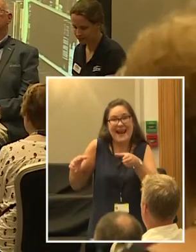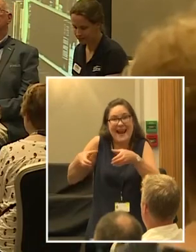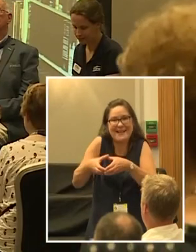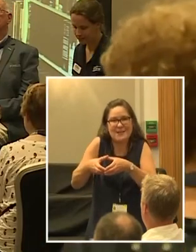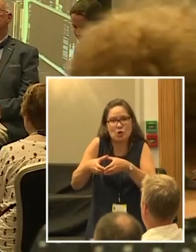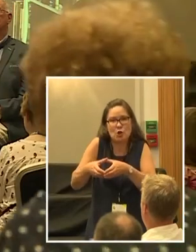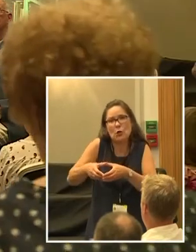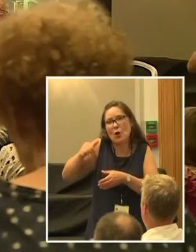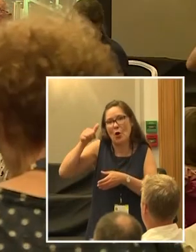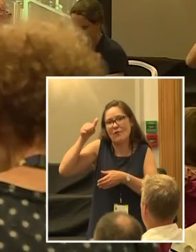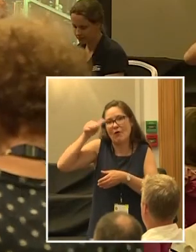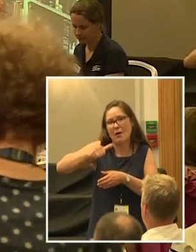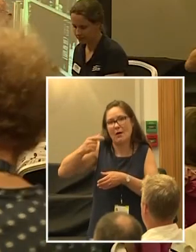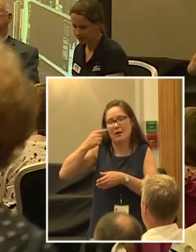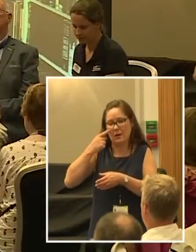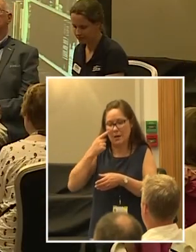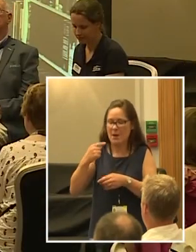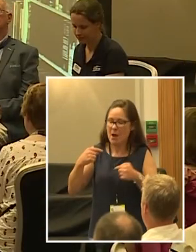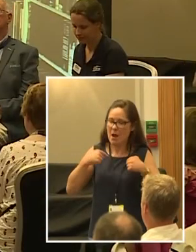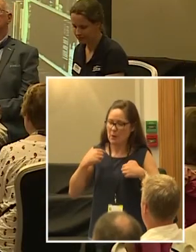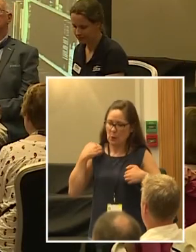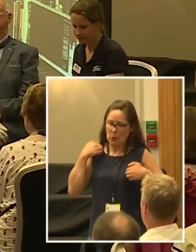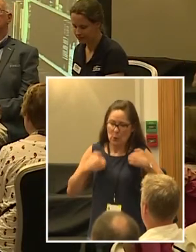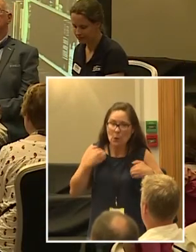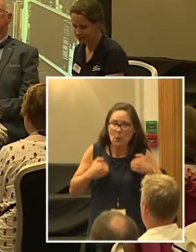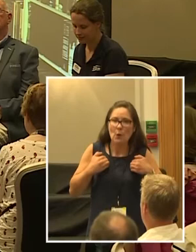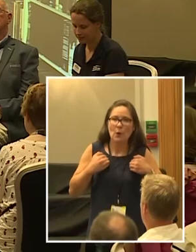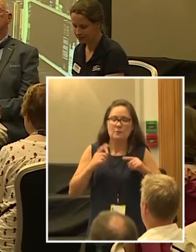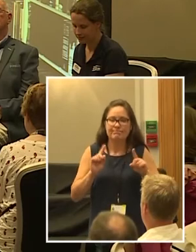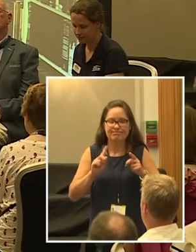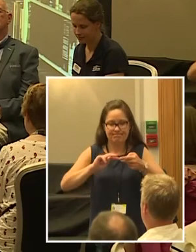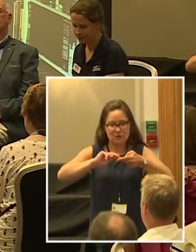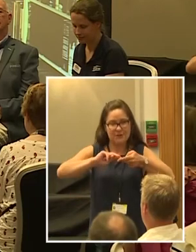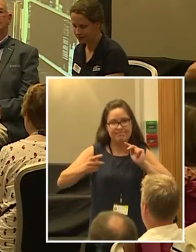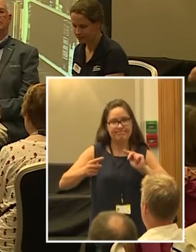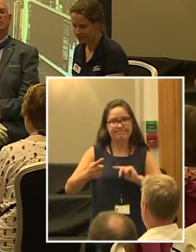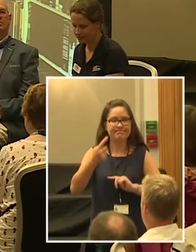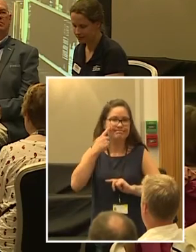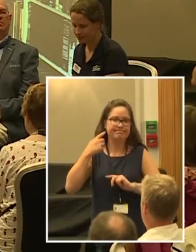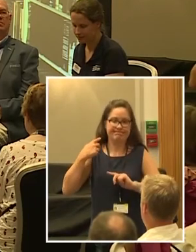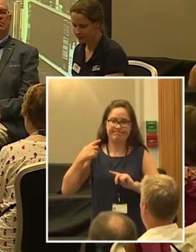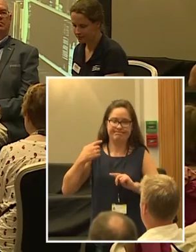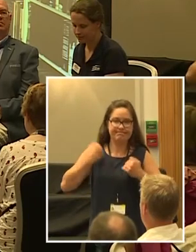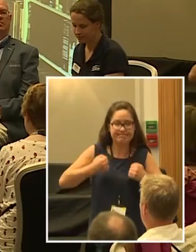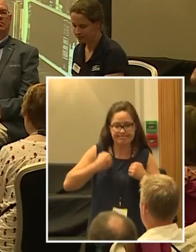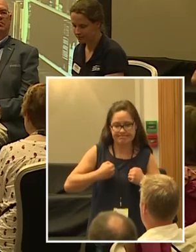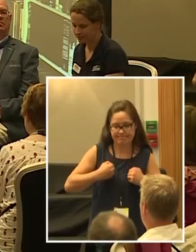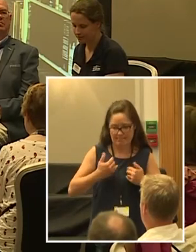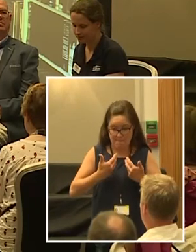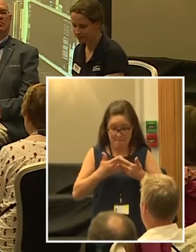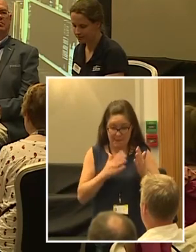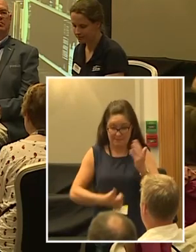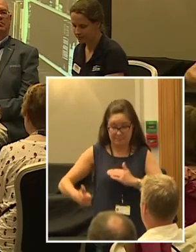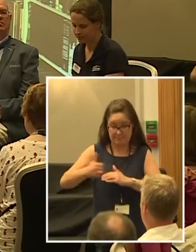a profound interest in genetic eye disease, and again co-founded a company in San